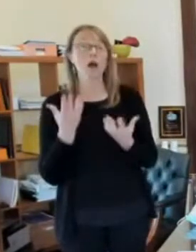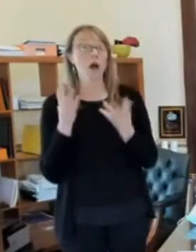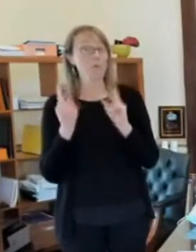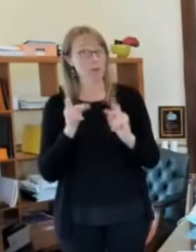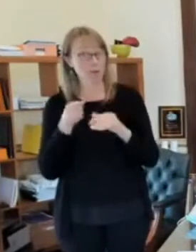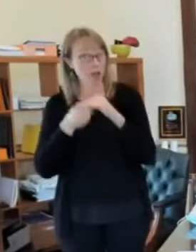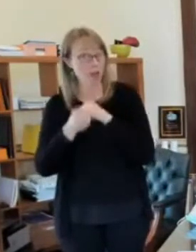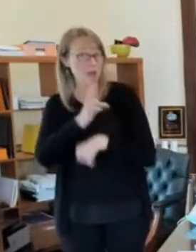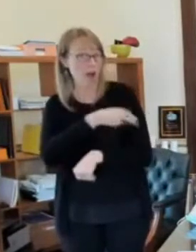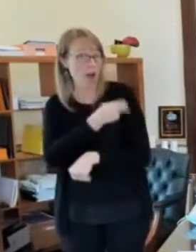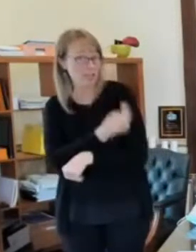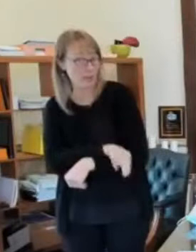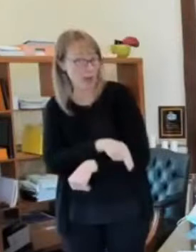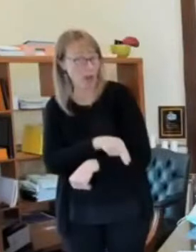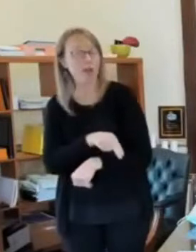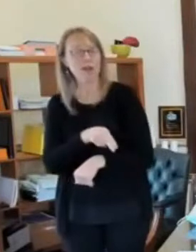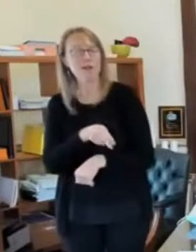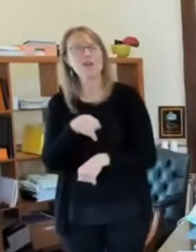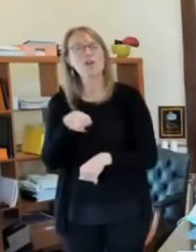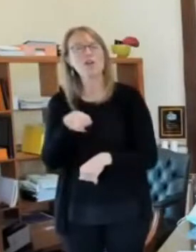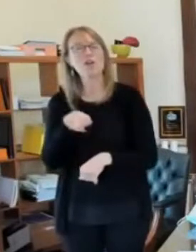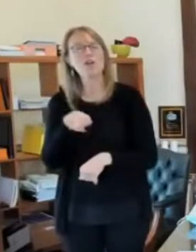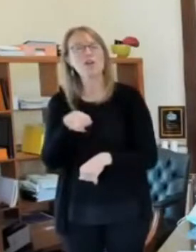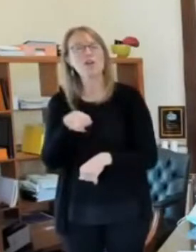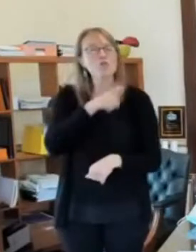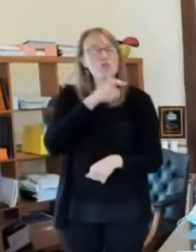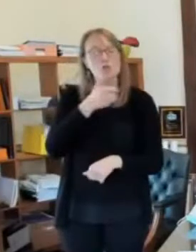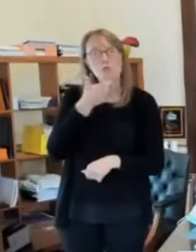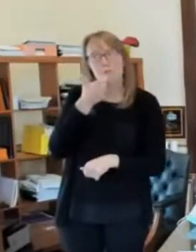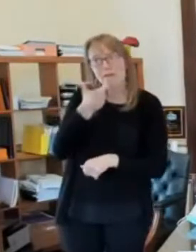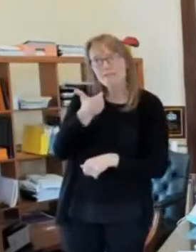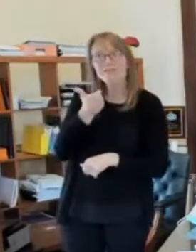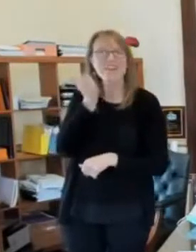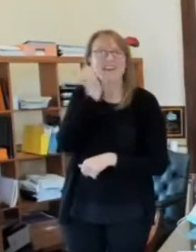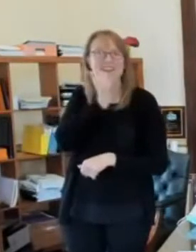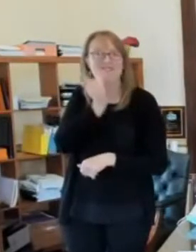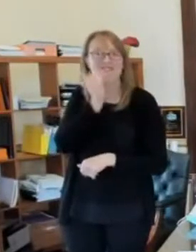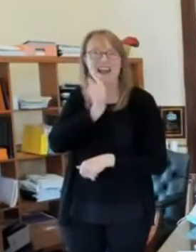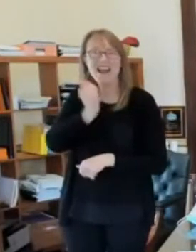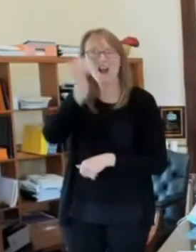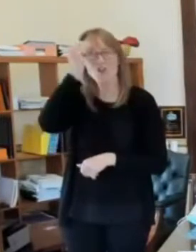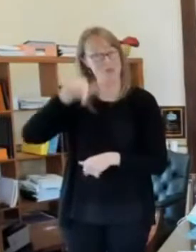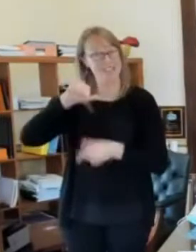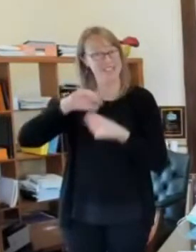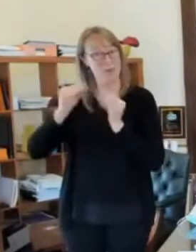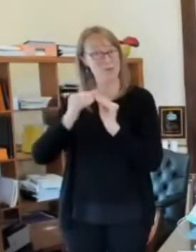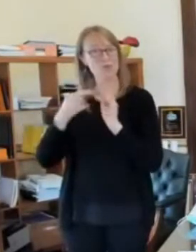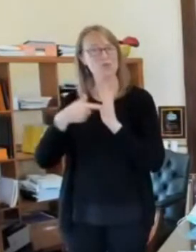hospital data runs 2 days behind. So this data is probably Tuesday's data,